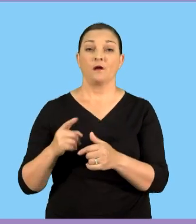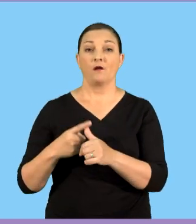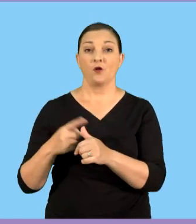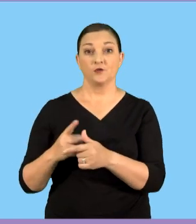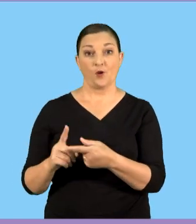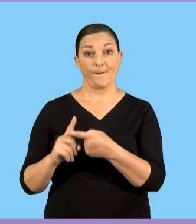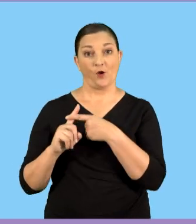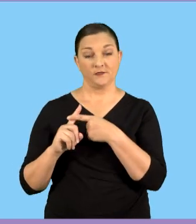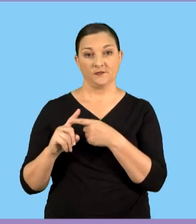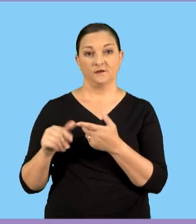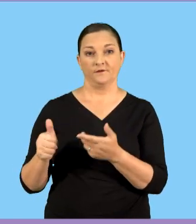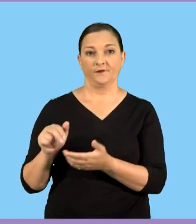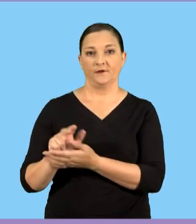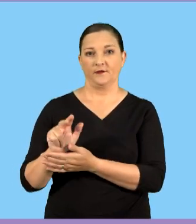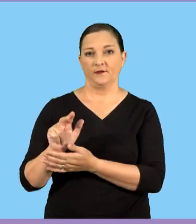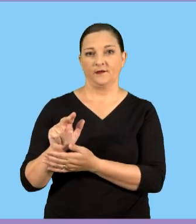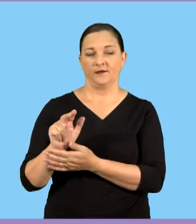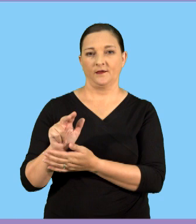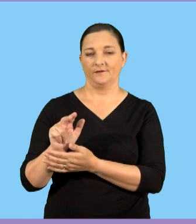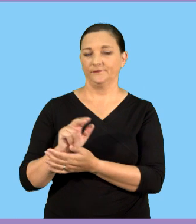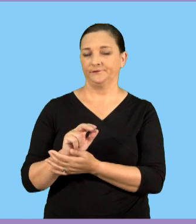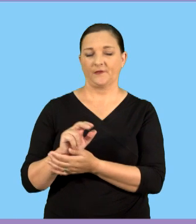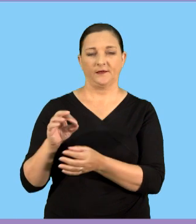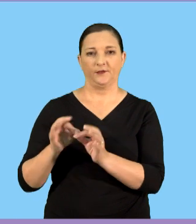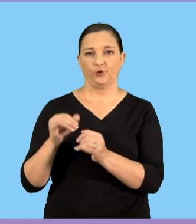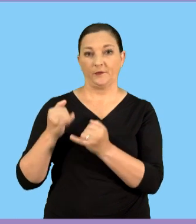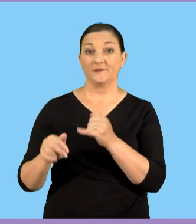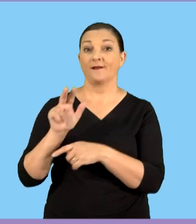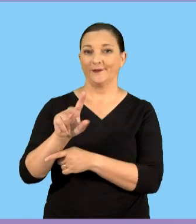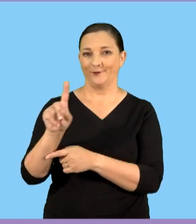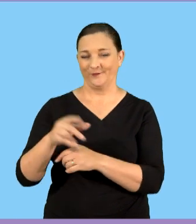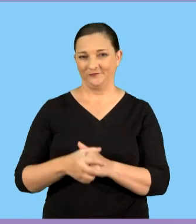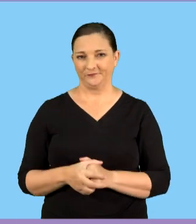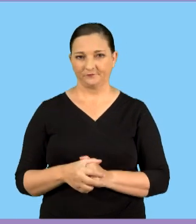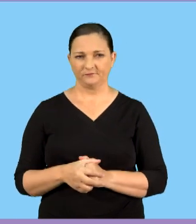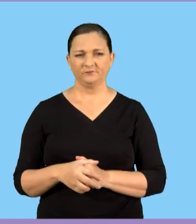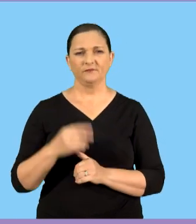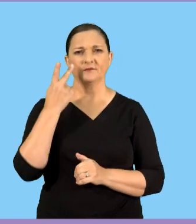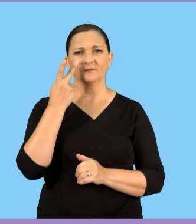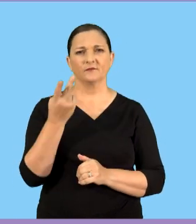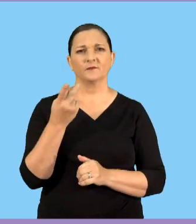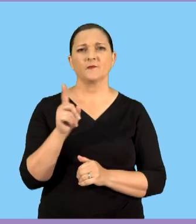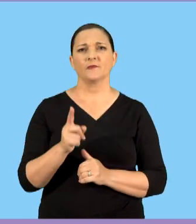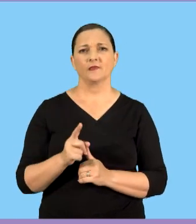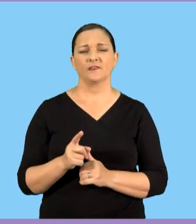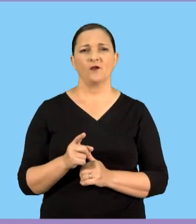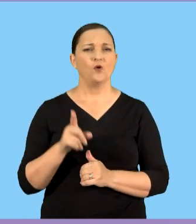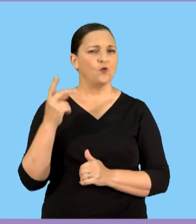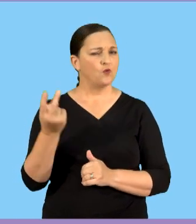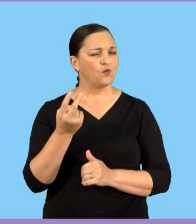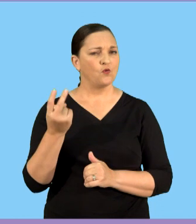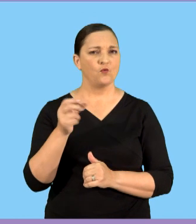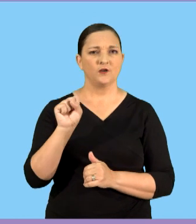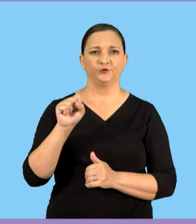a positive answer of 81. Remember, or as you can see actually, that square